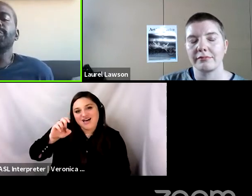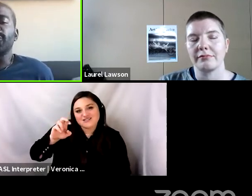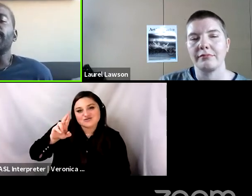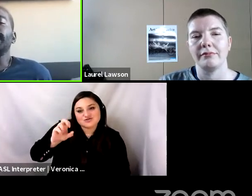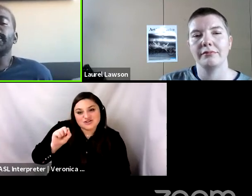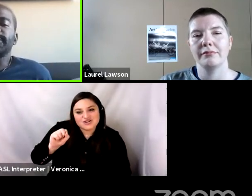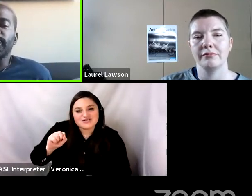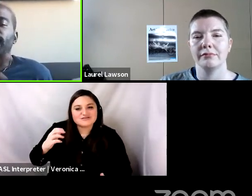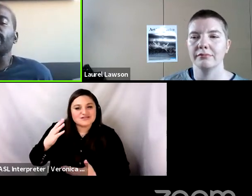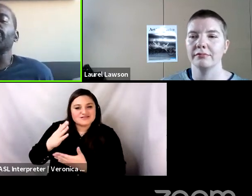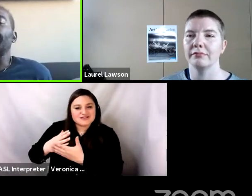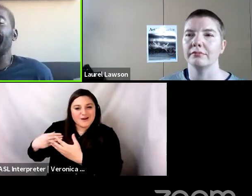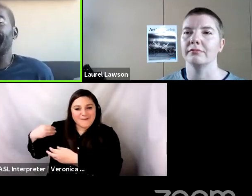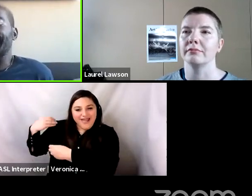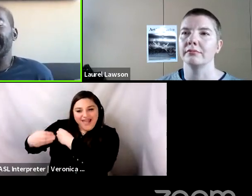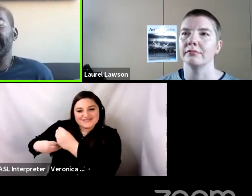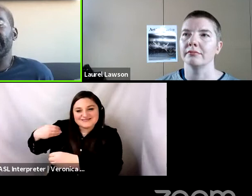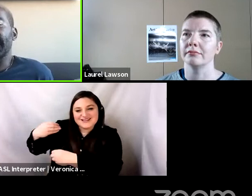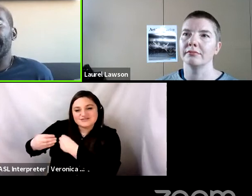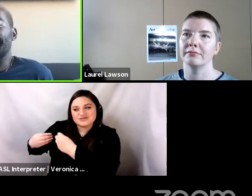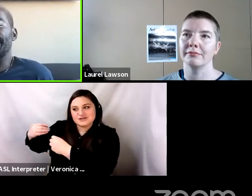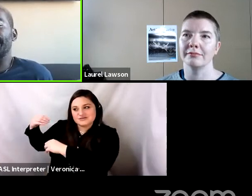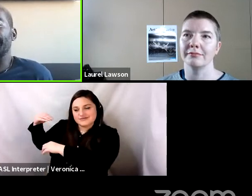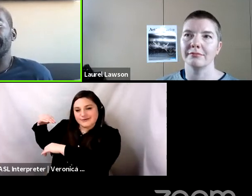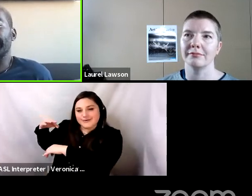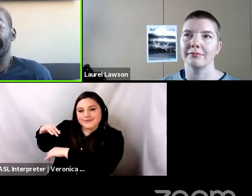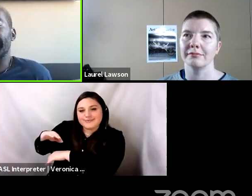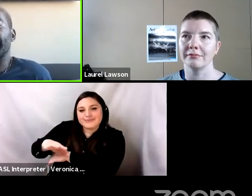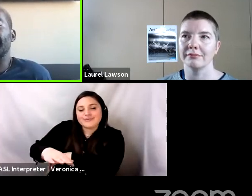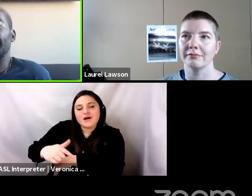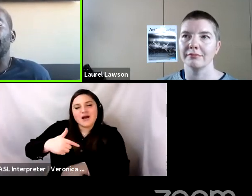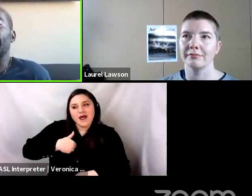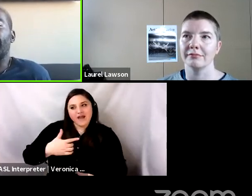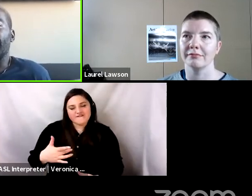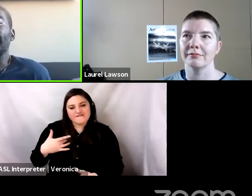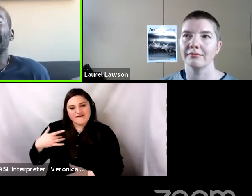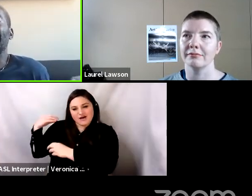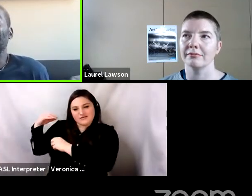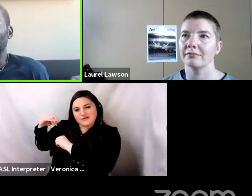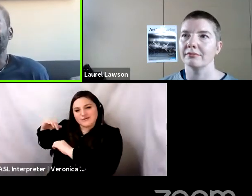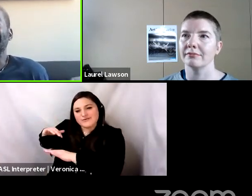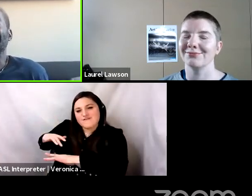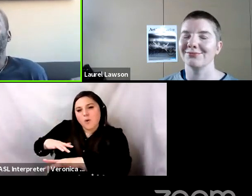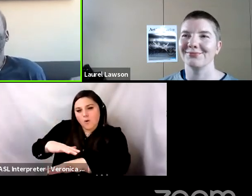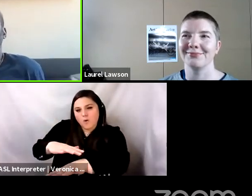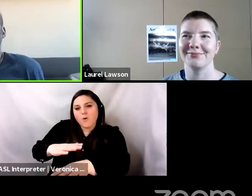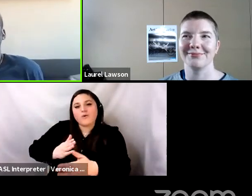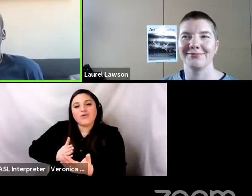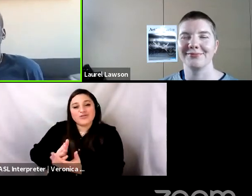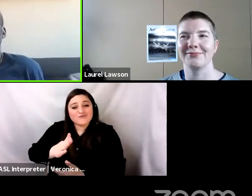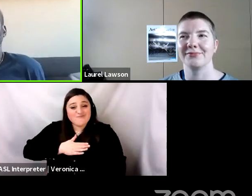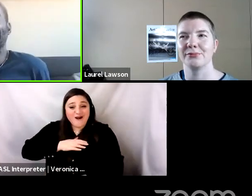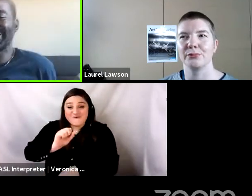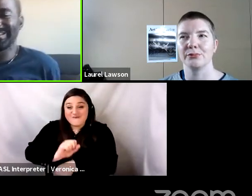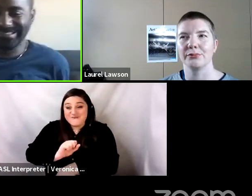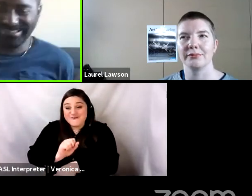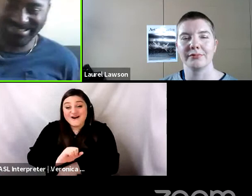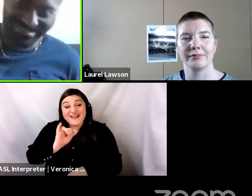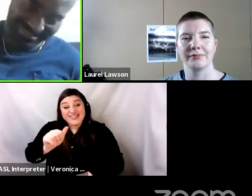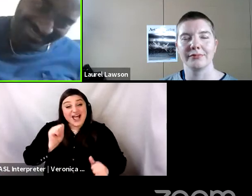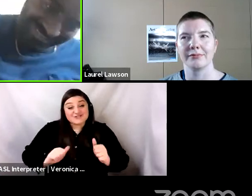something flowed through me. Yeah, we brought everyone to the table with that